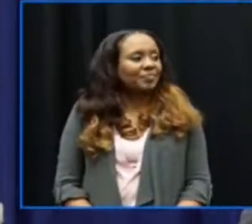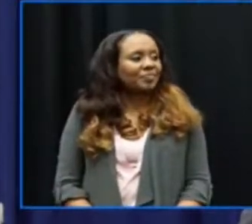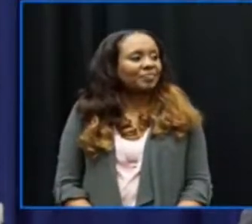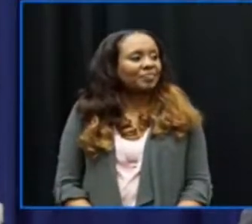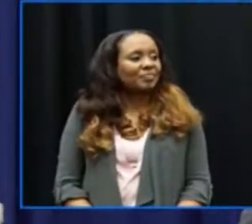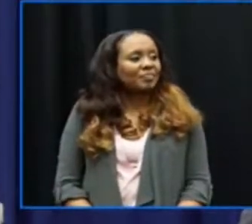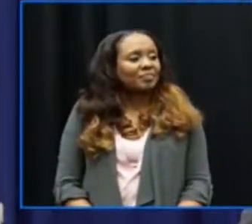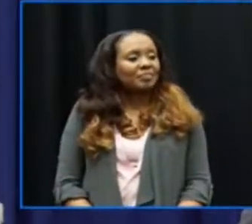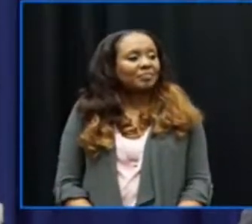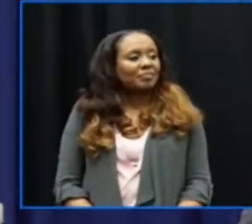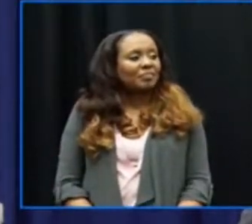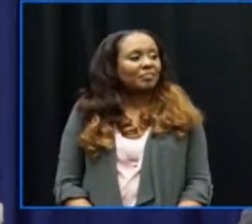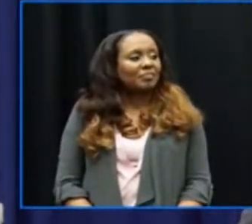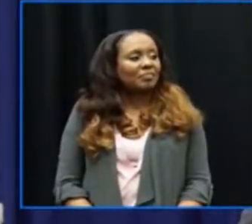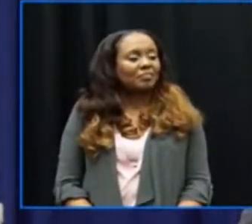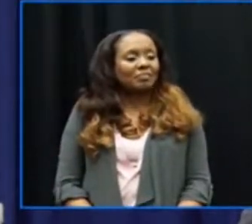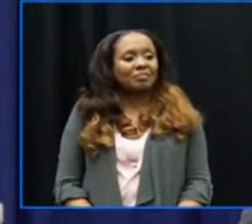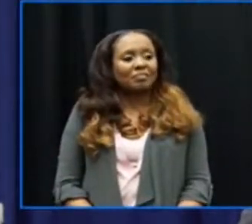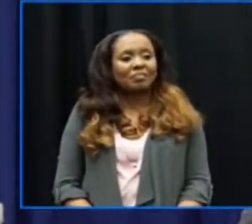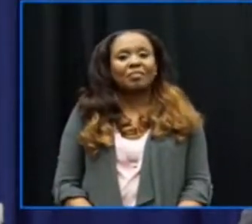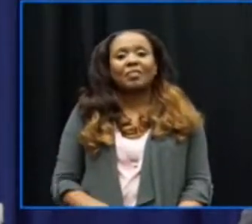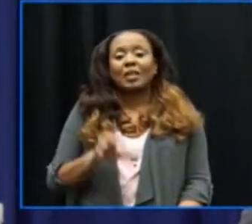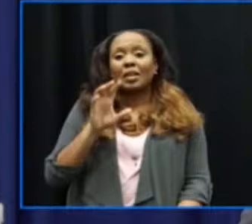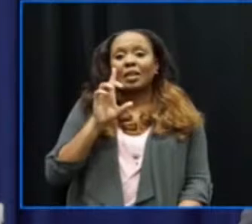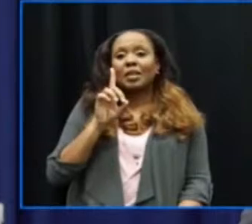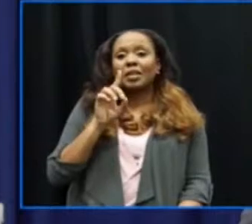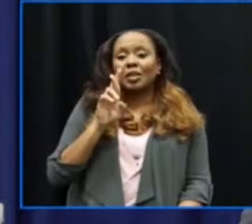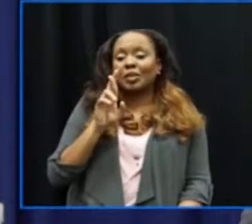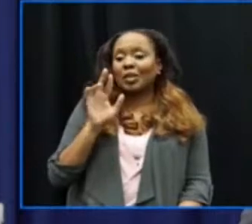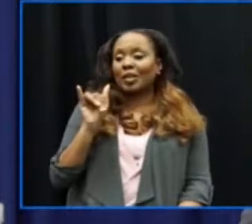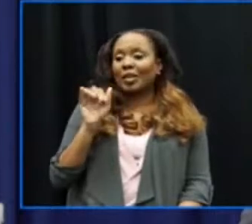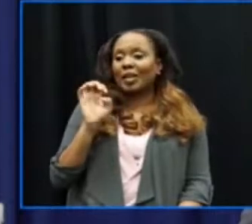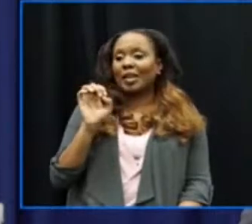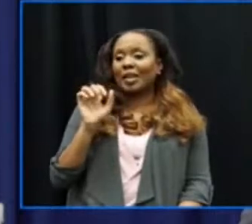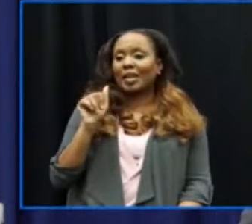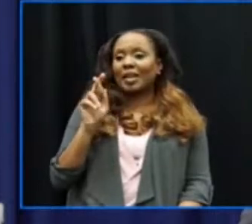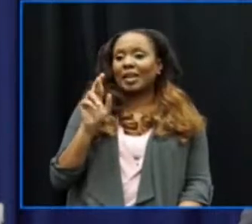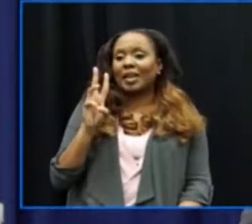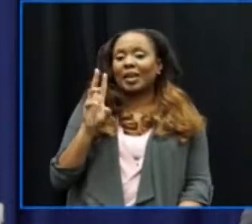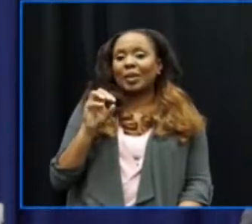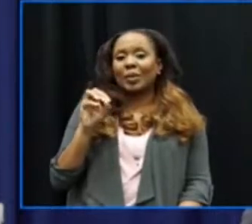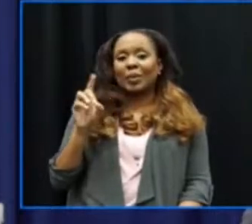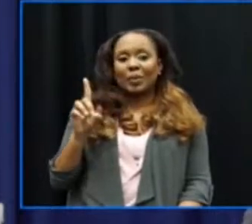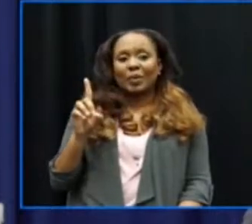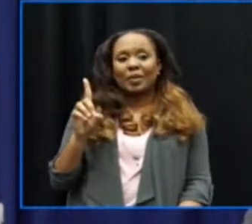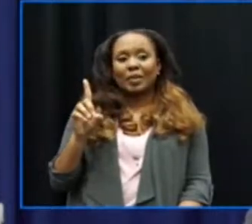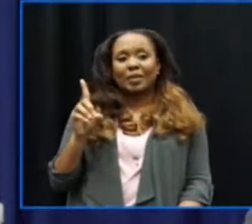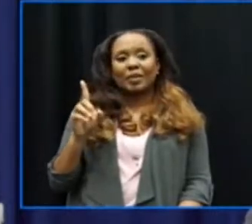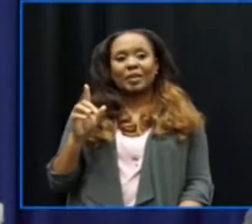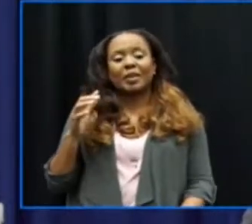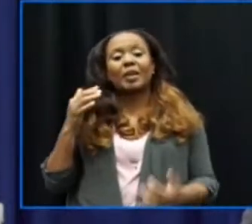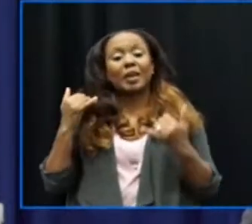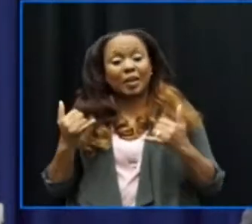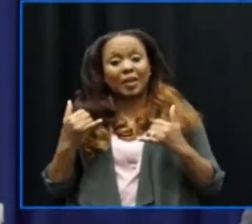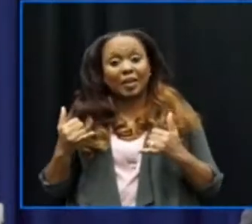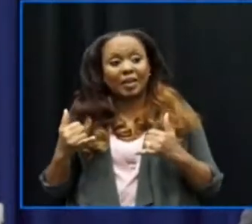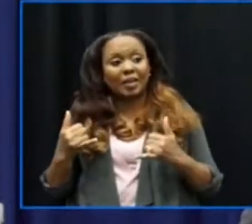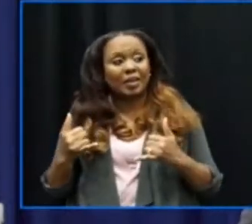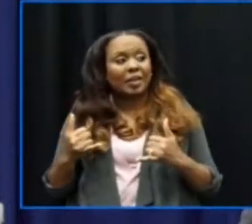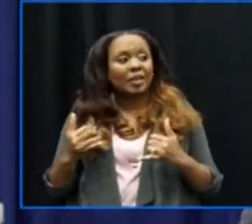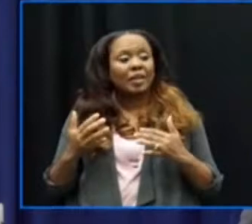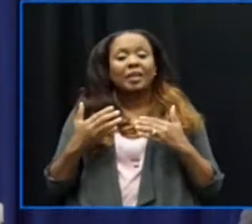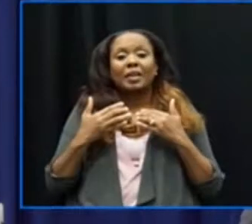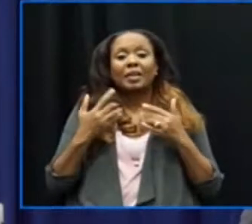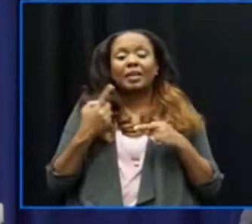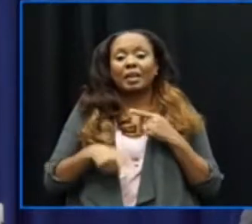that Dr. Yerd, you would appreciate this. You understand? Because the replacement rate is 2.1 technically. Obviously, you can't